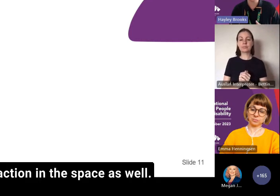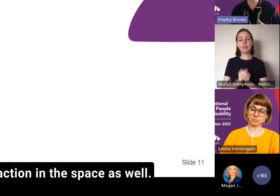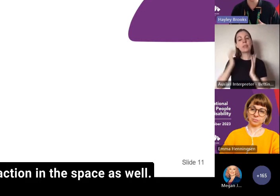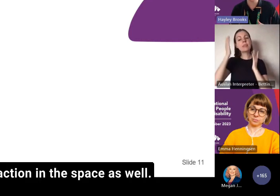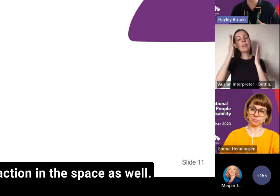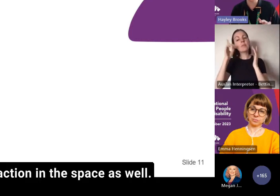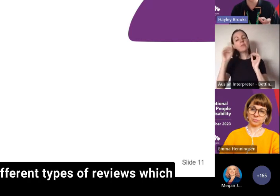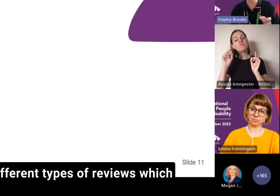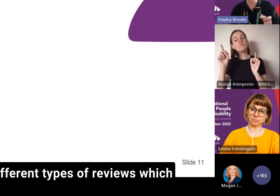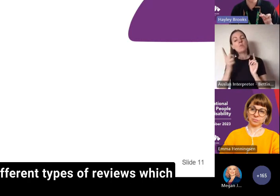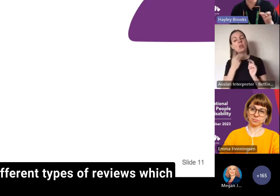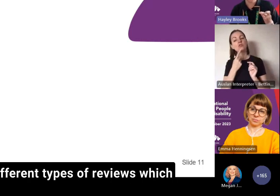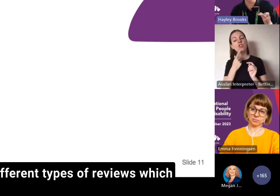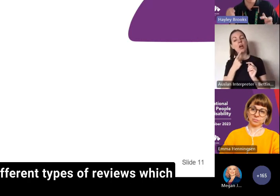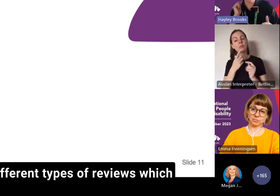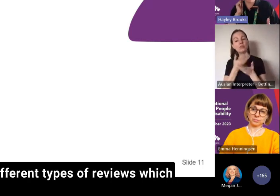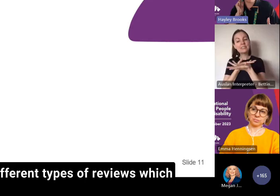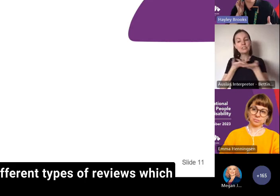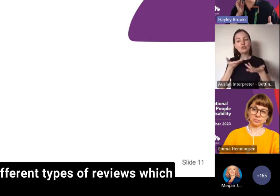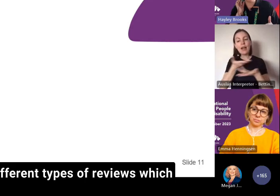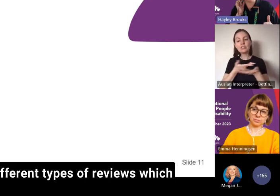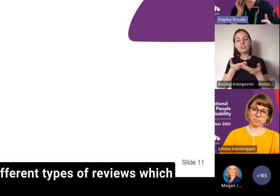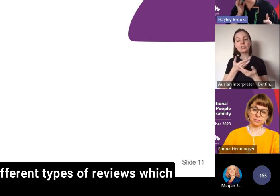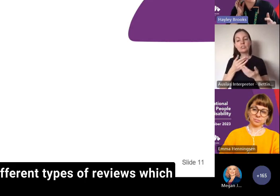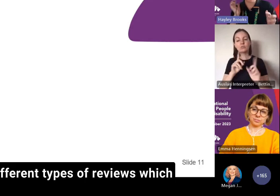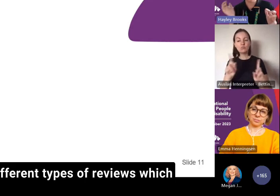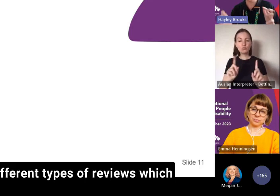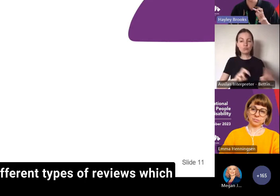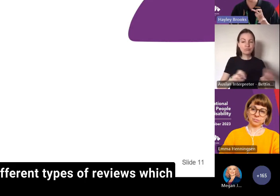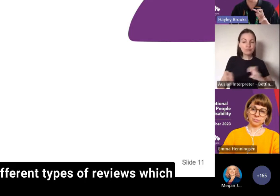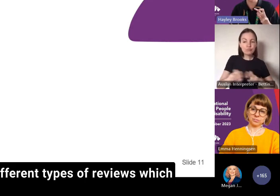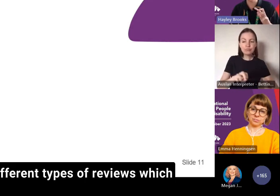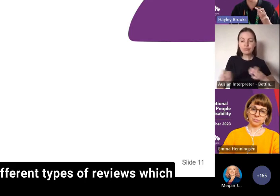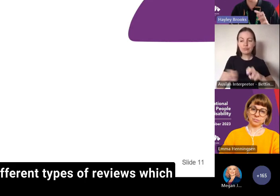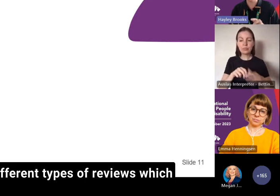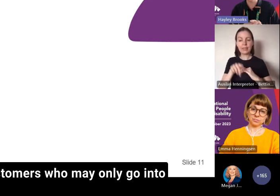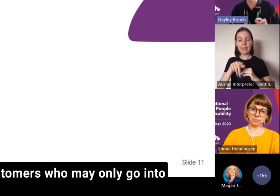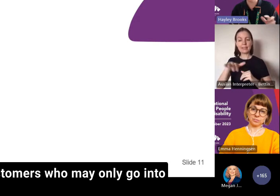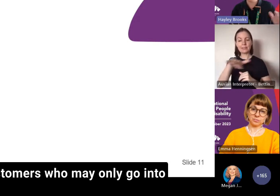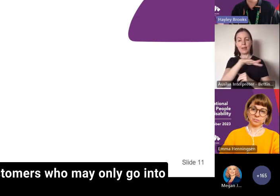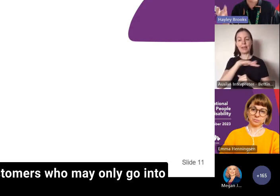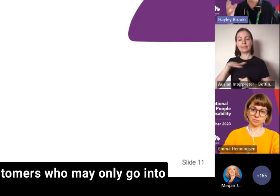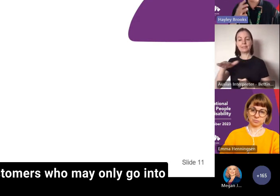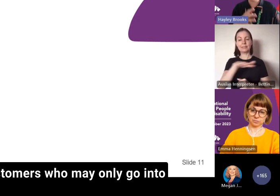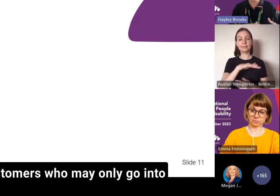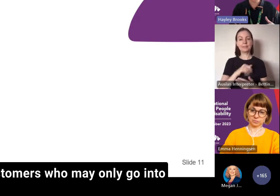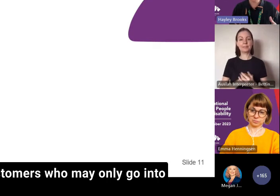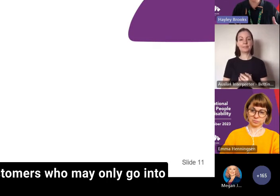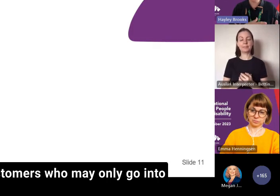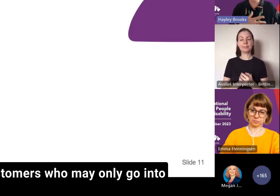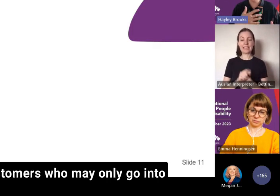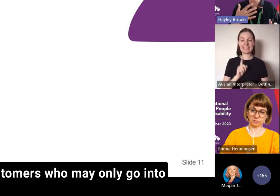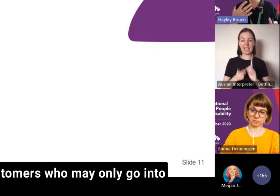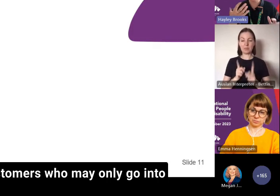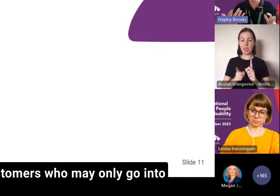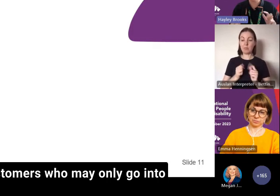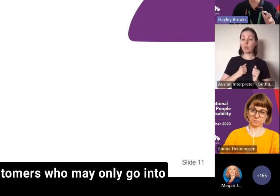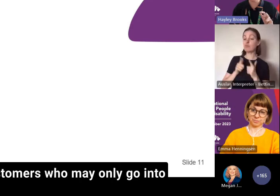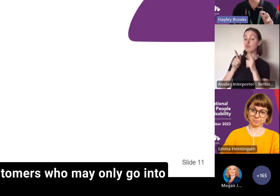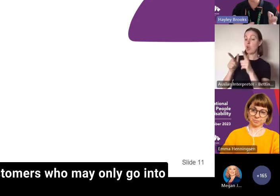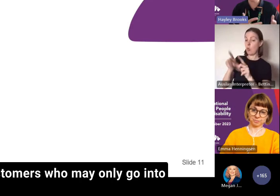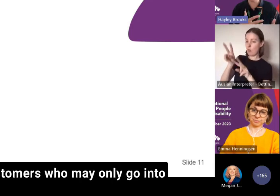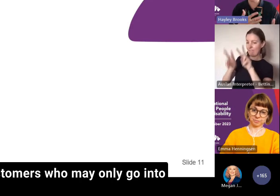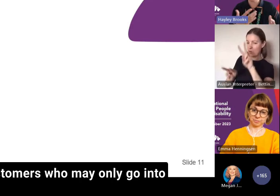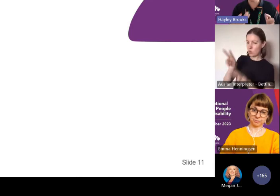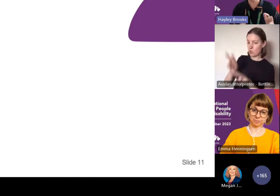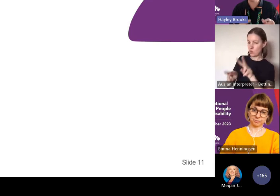in a space as well. So often we will do different types of reviews, which will be based on customers who may only